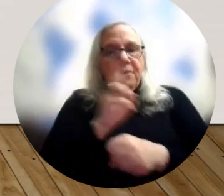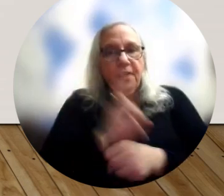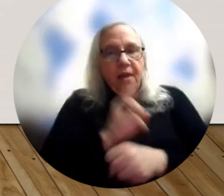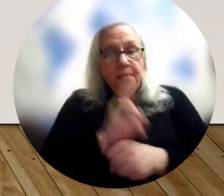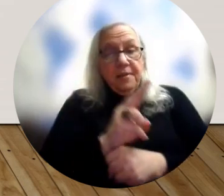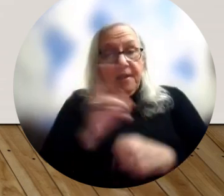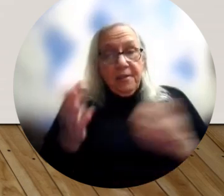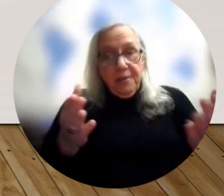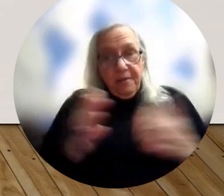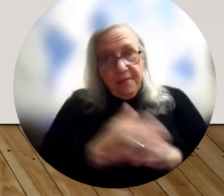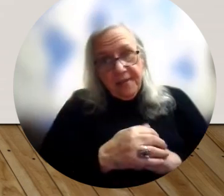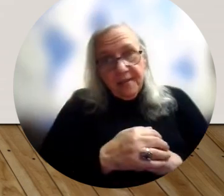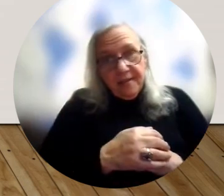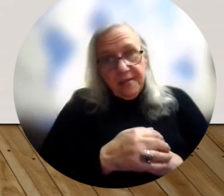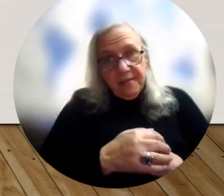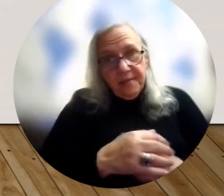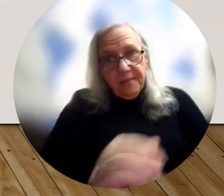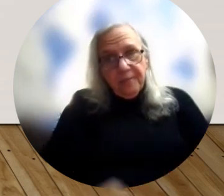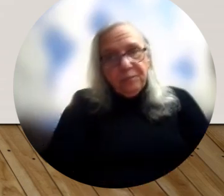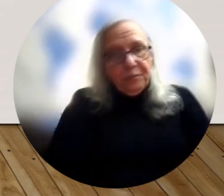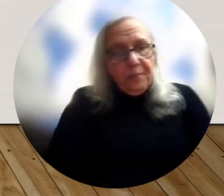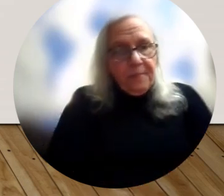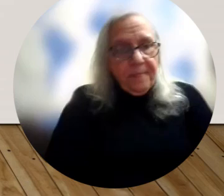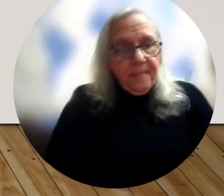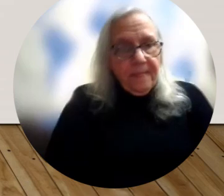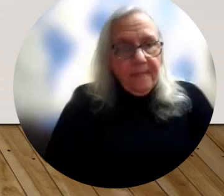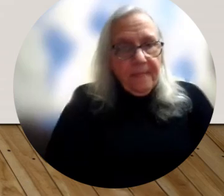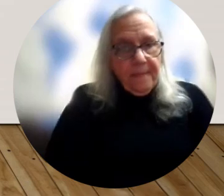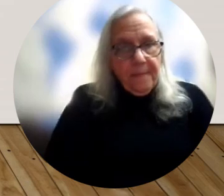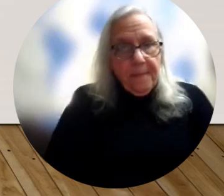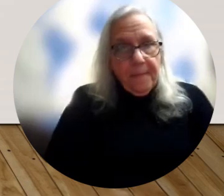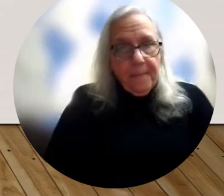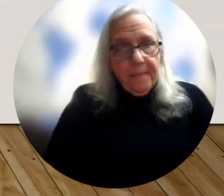that utilize its services.